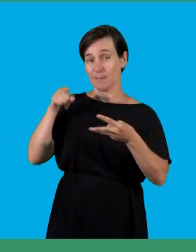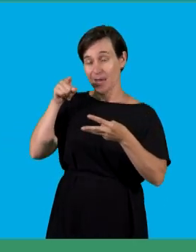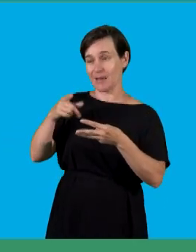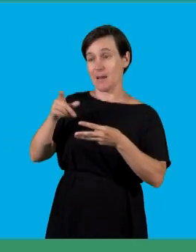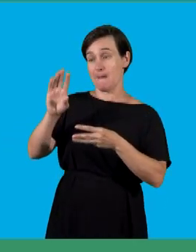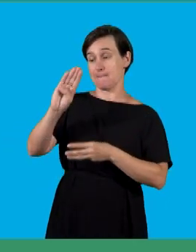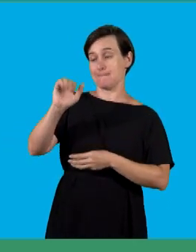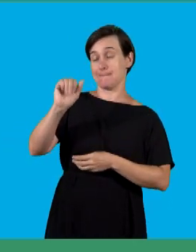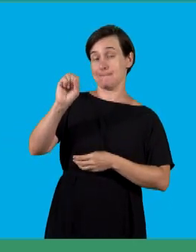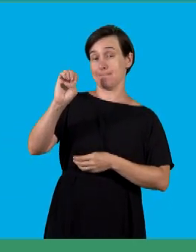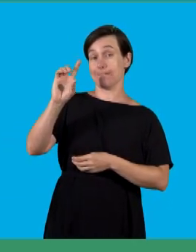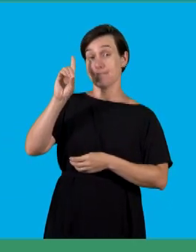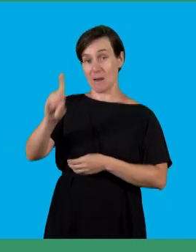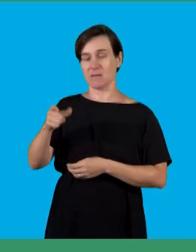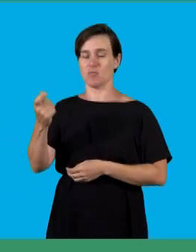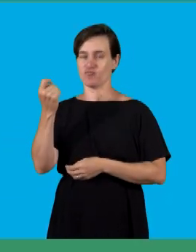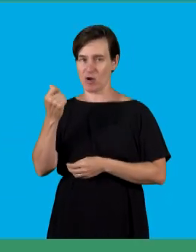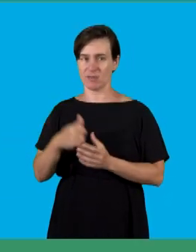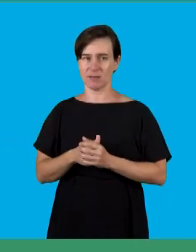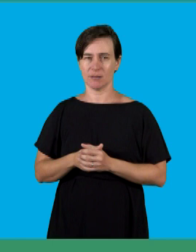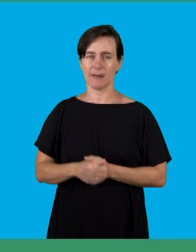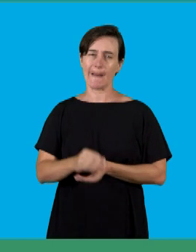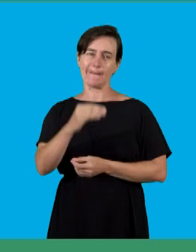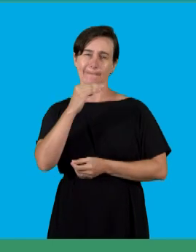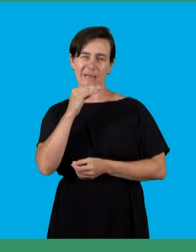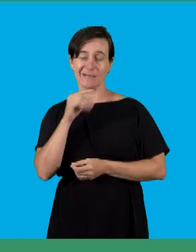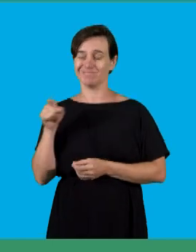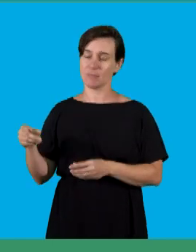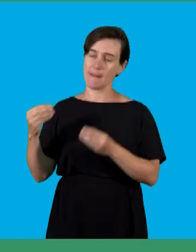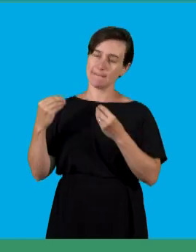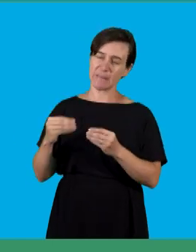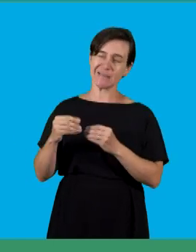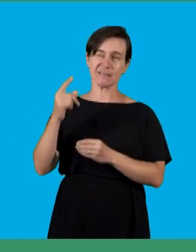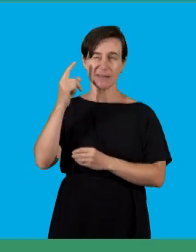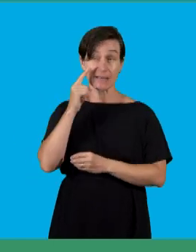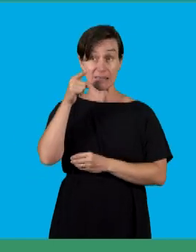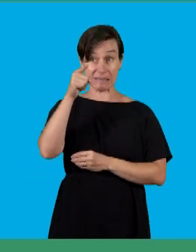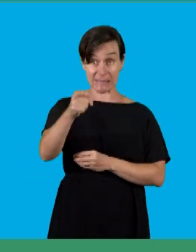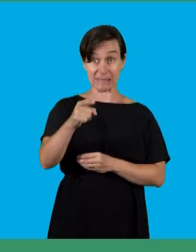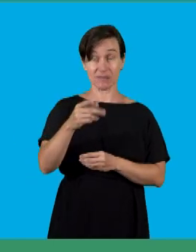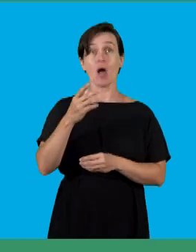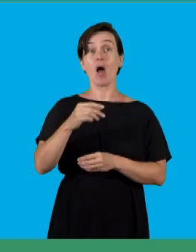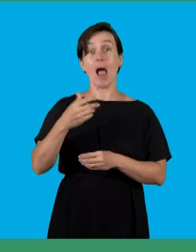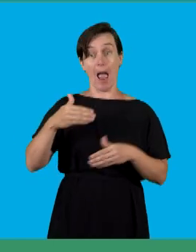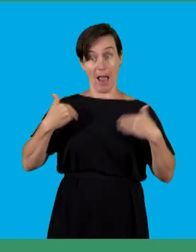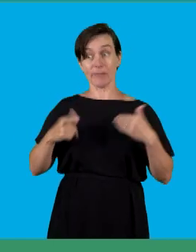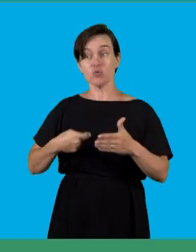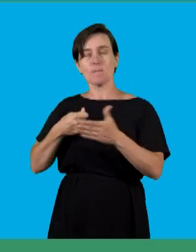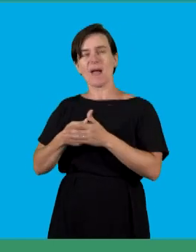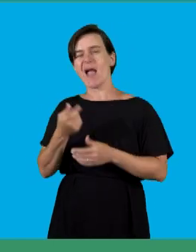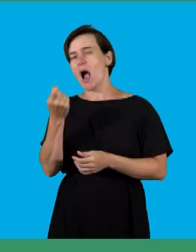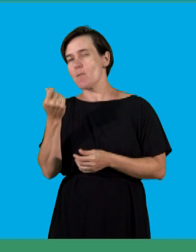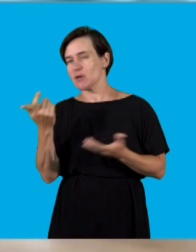pricing. So here we are simply looking at what we believe the customers are prepared to